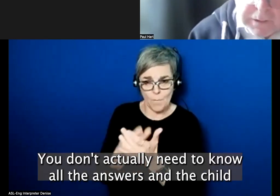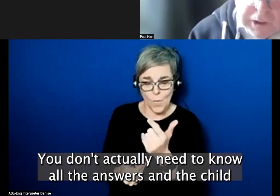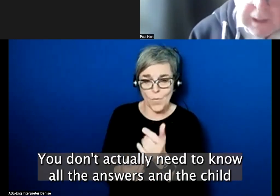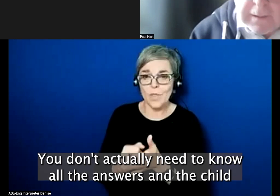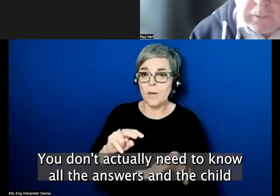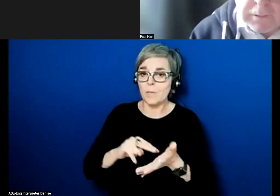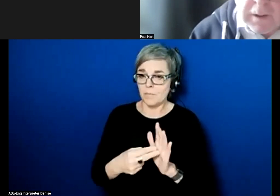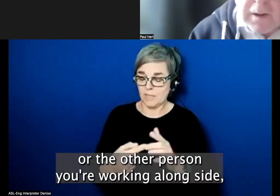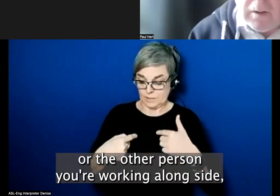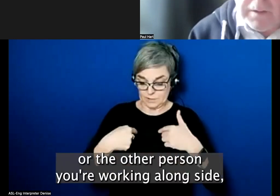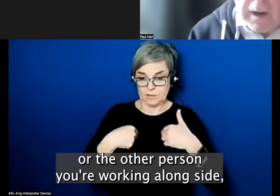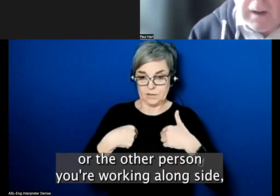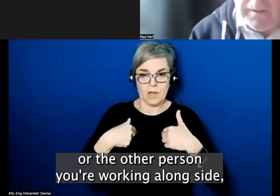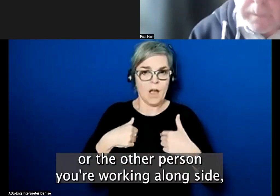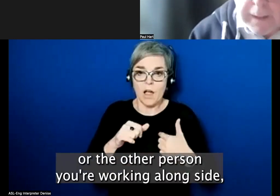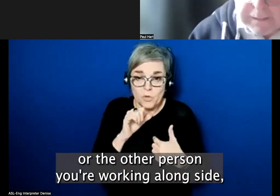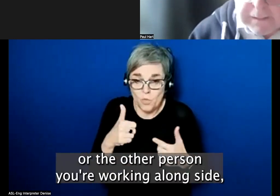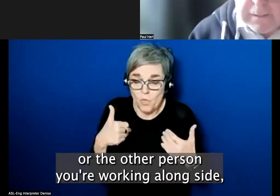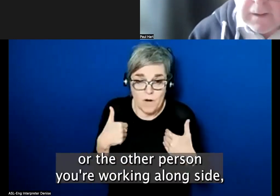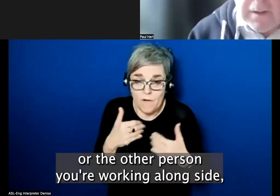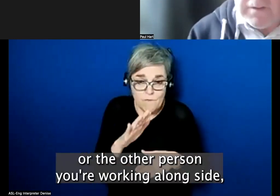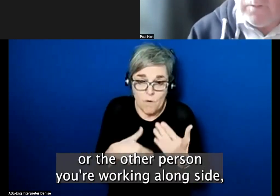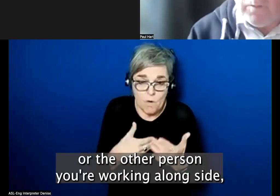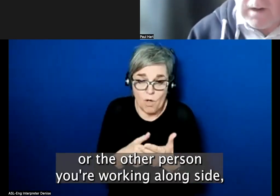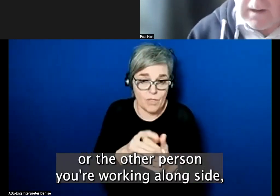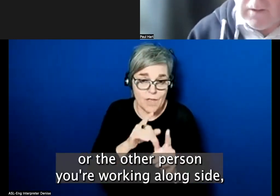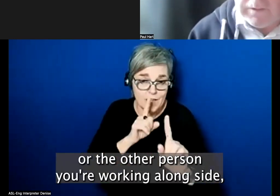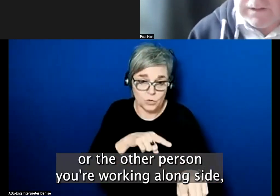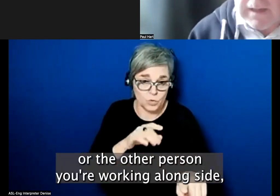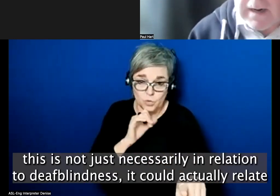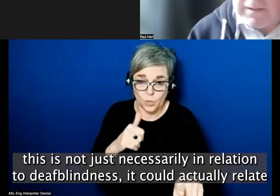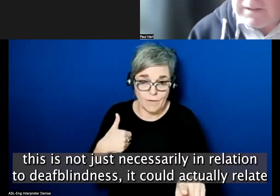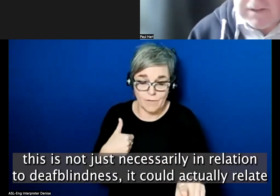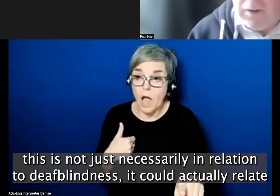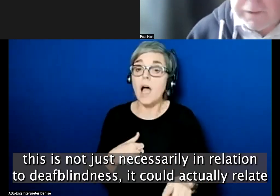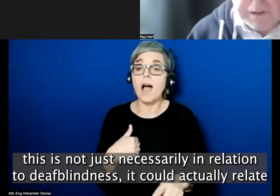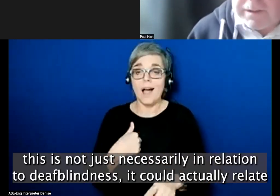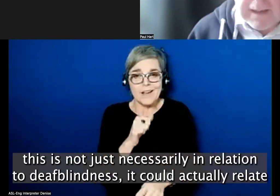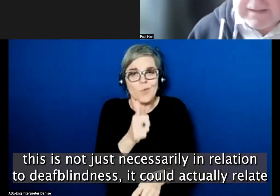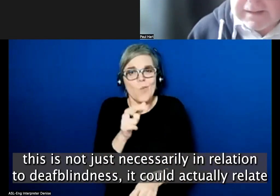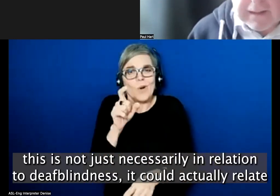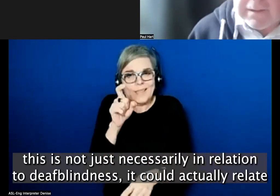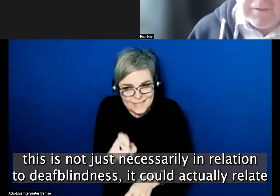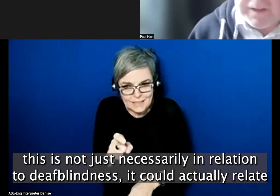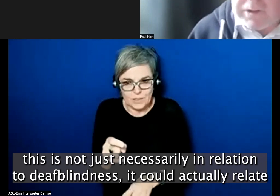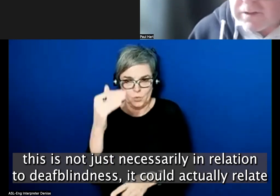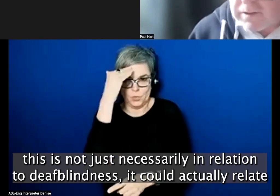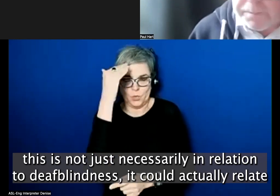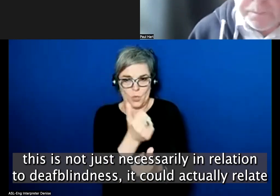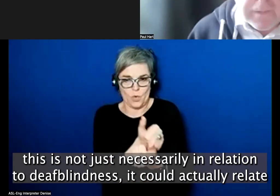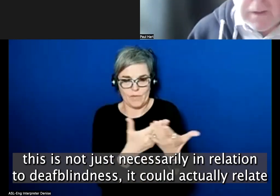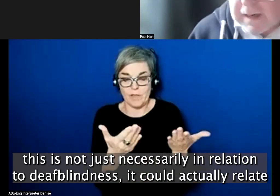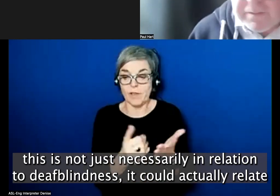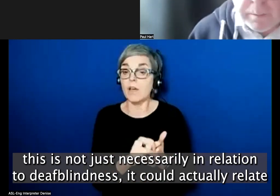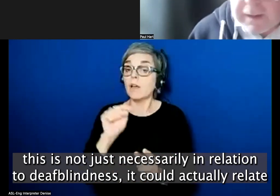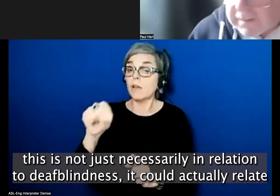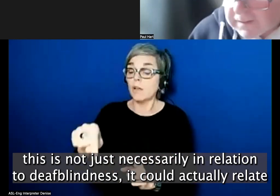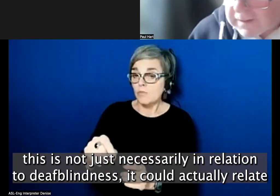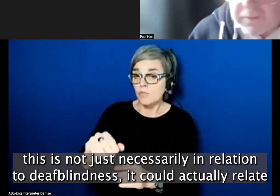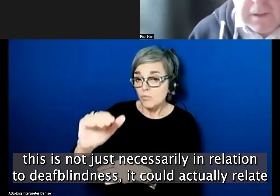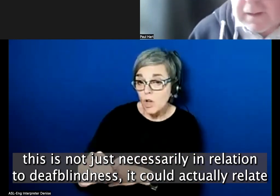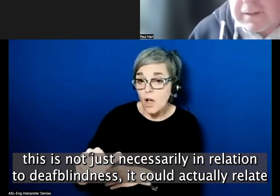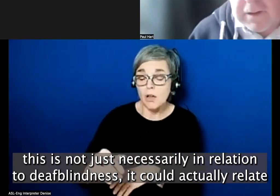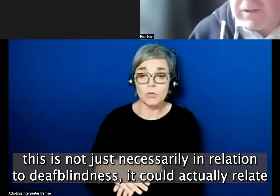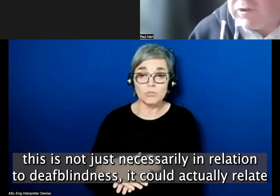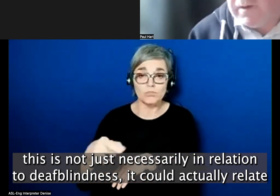the child or the other person you're working alongside, this is not just necessarily in relation to deaf blindness,